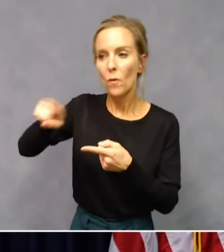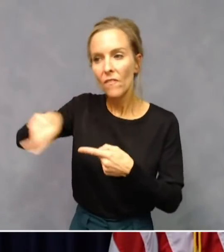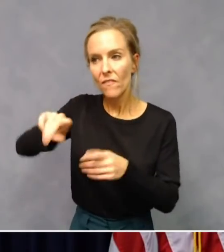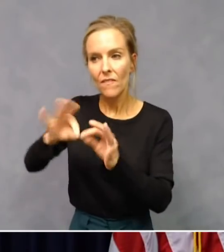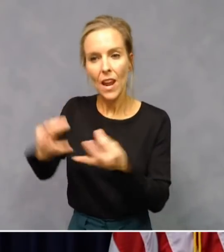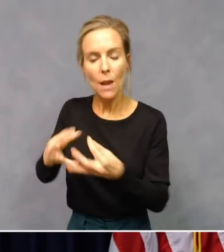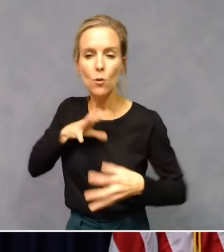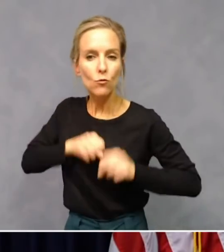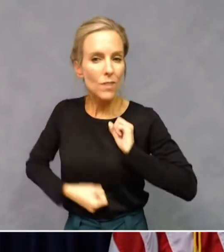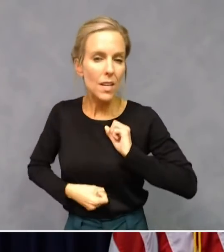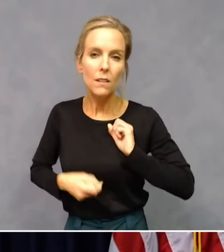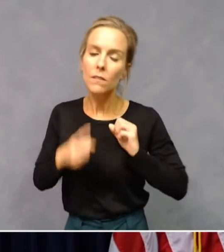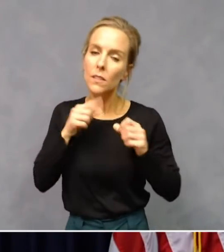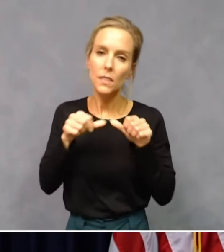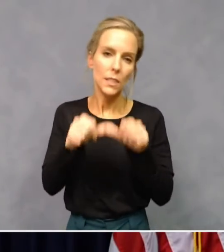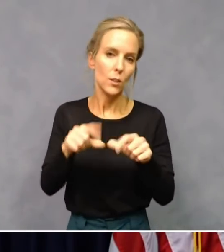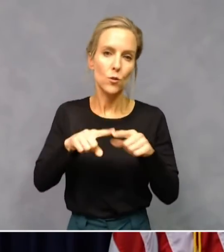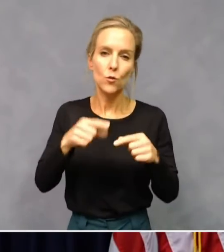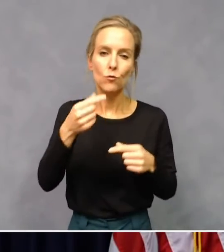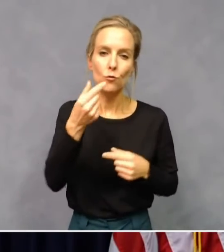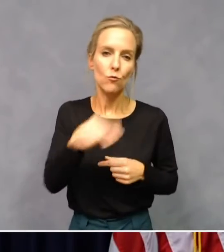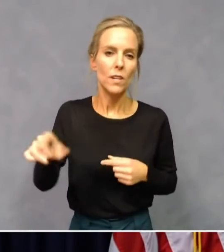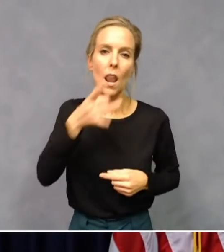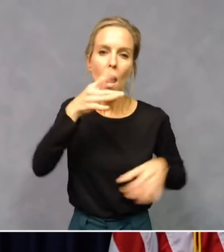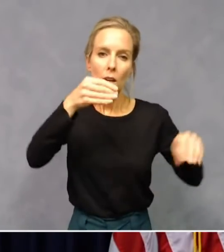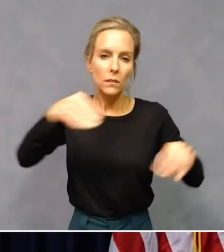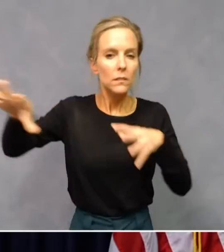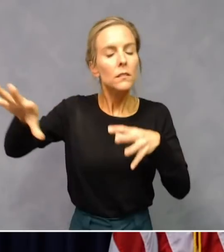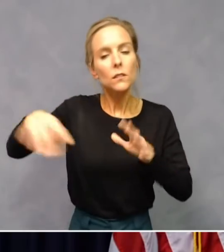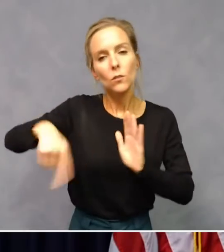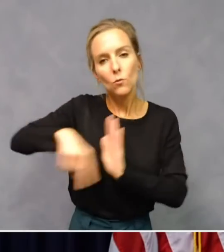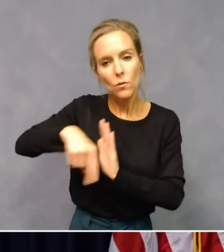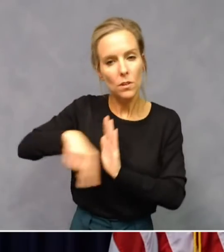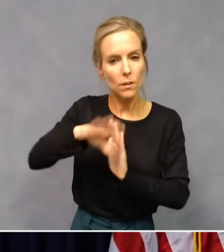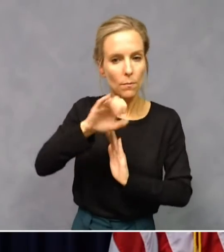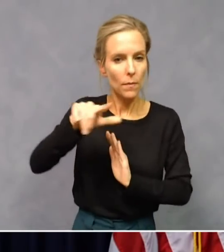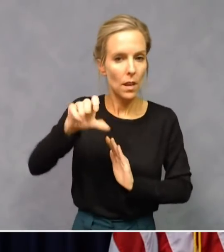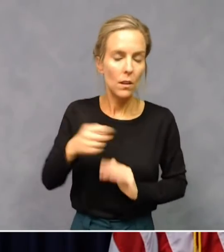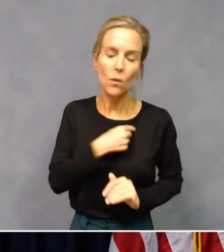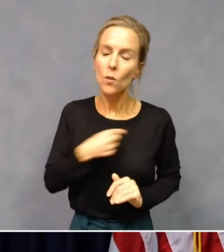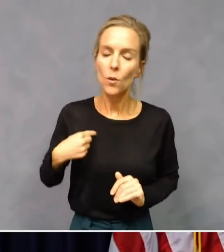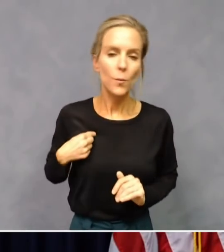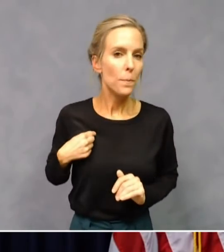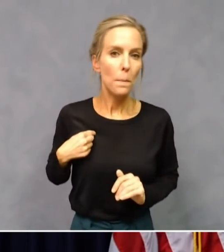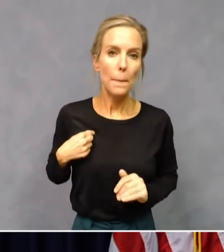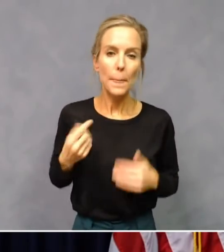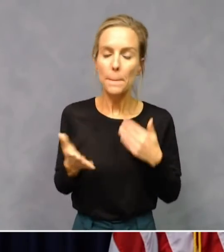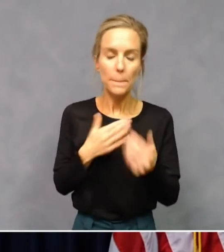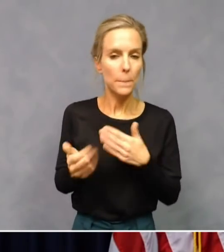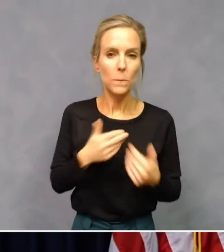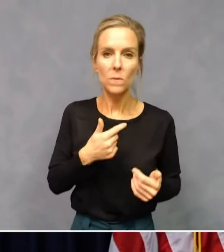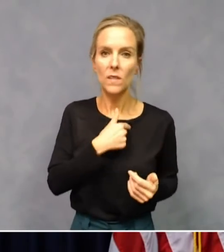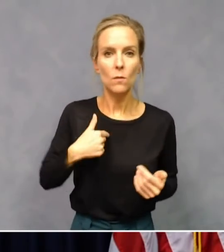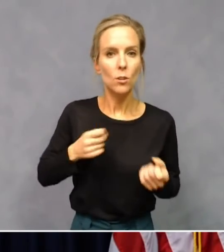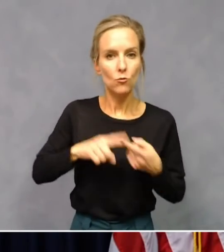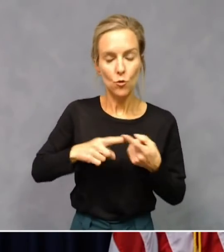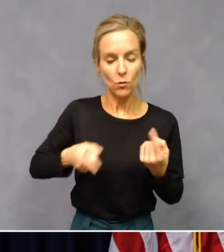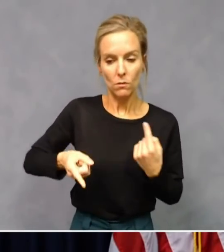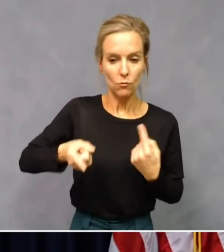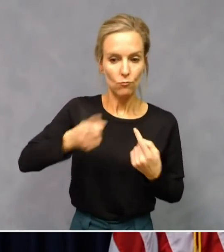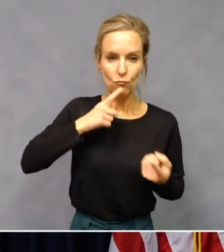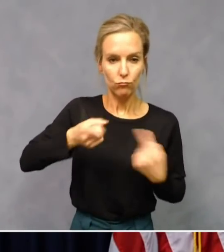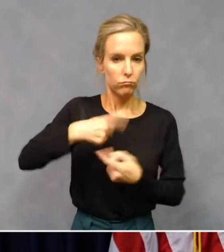green lights, continue ringing those bells. We're going to, even if we start turning things around right now, we're going to